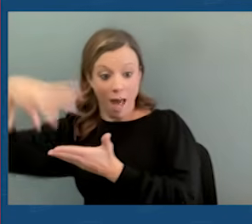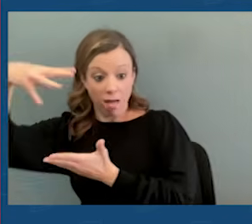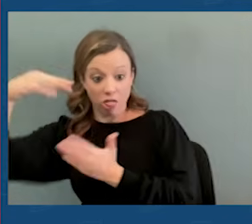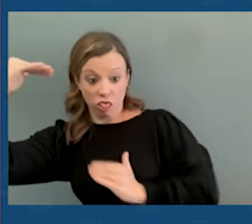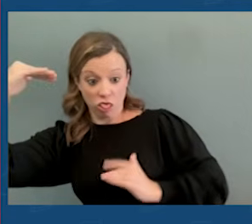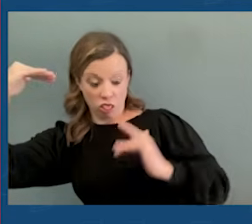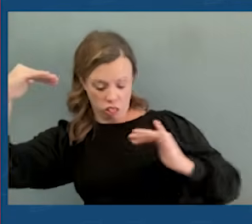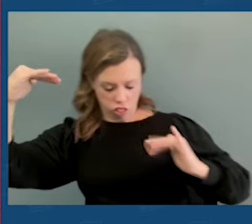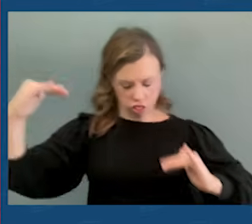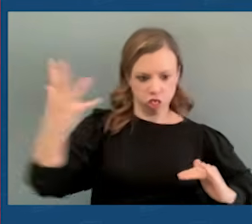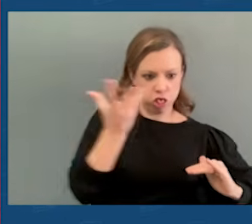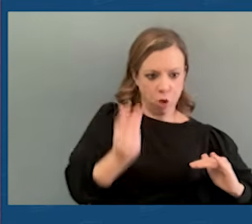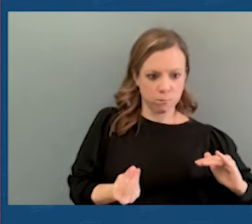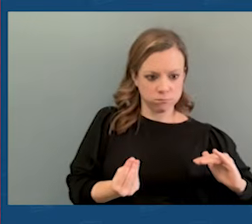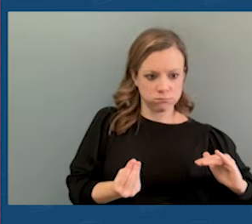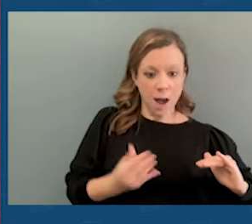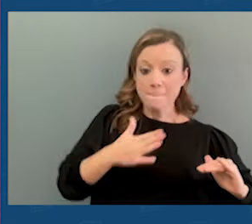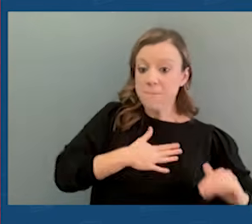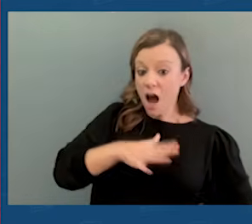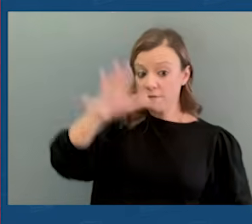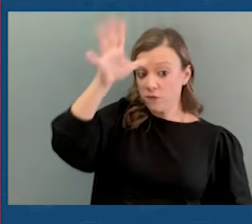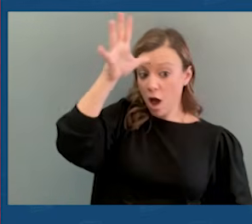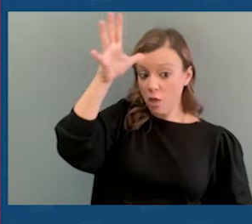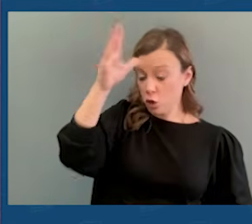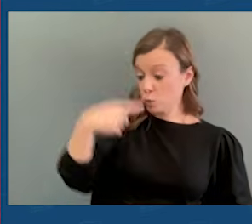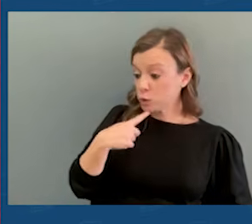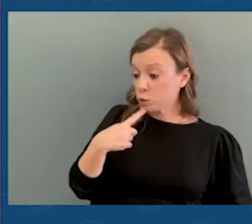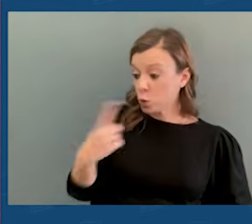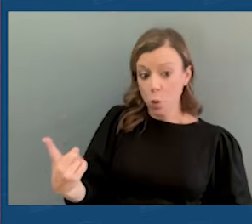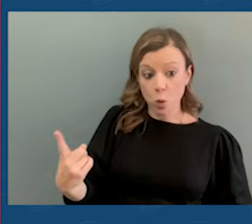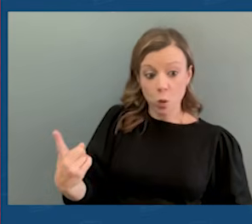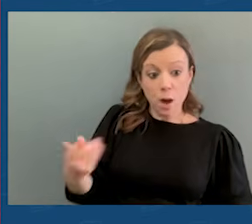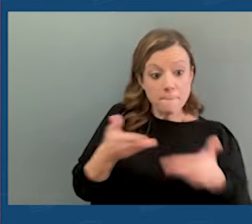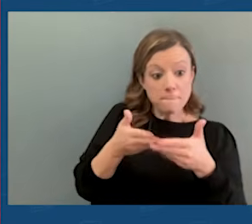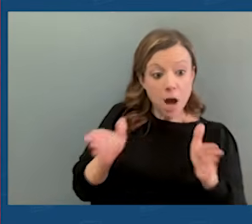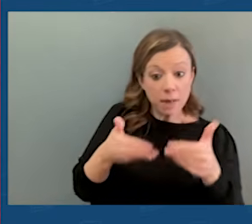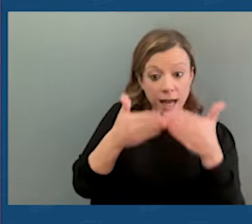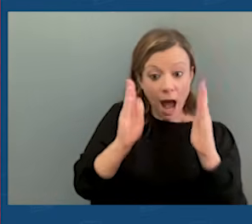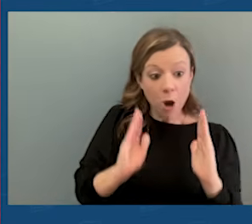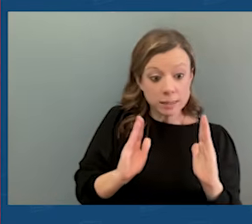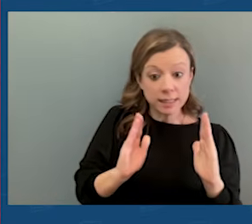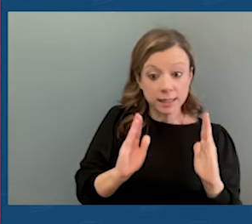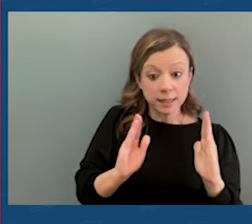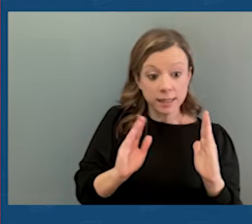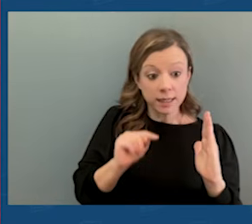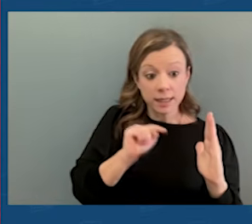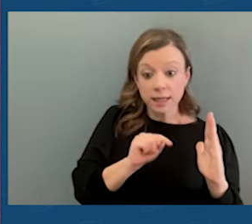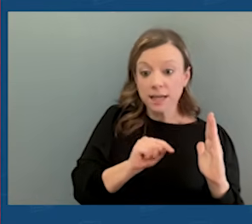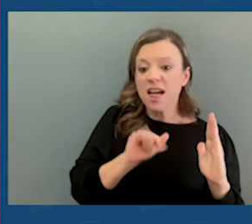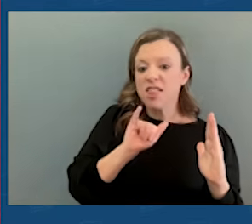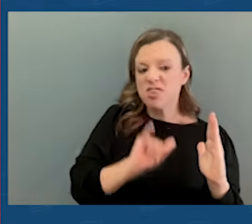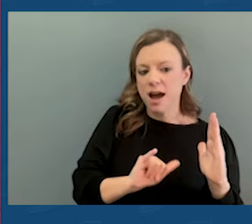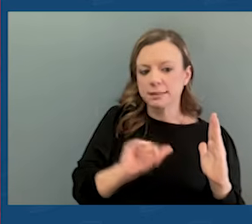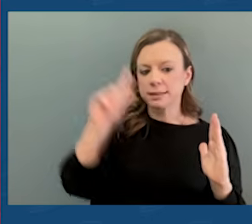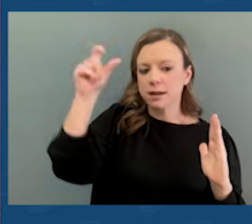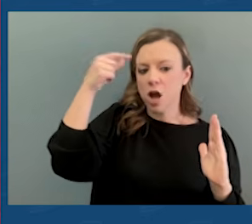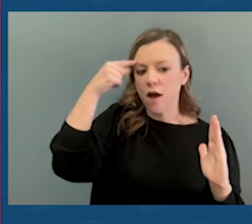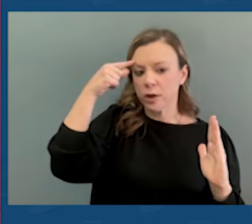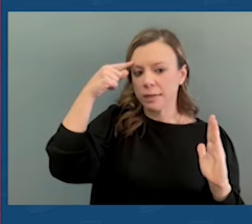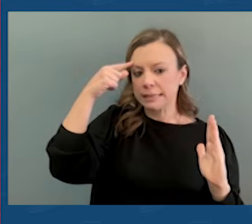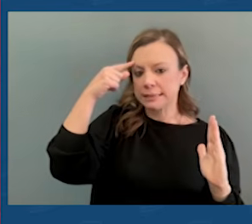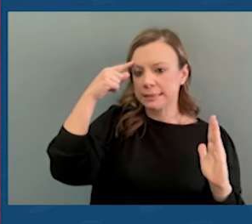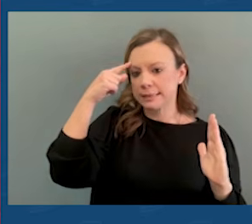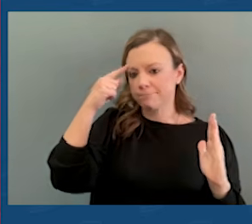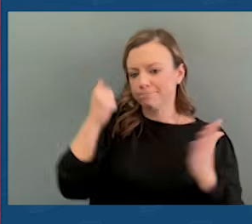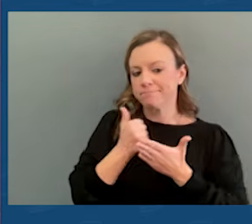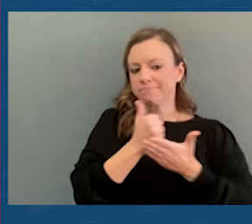father was told that public housing was the government's answer for the